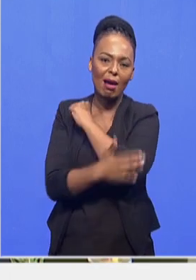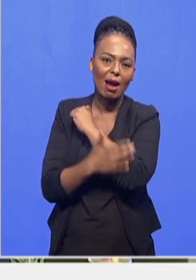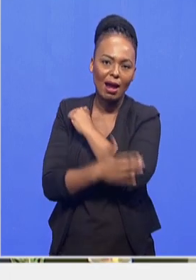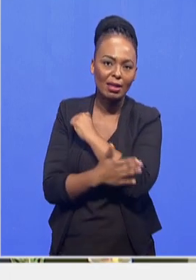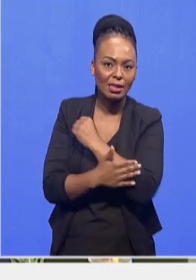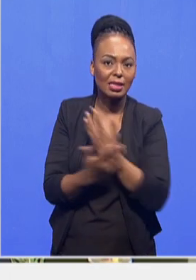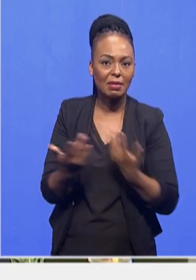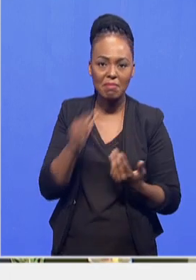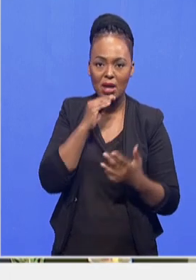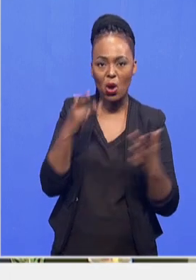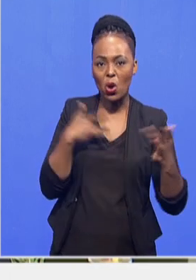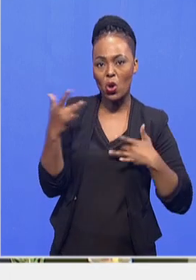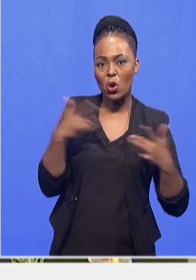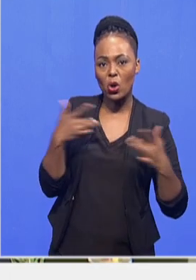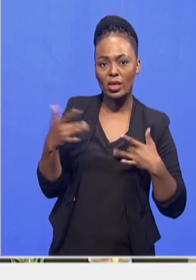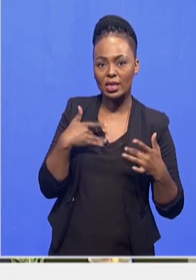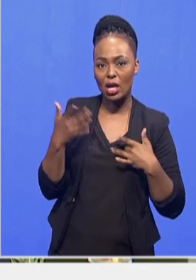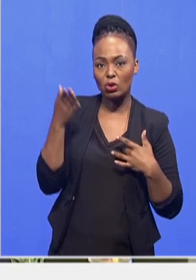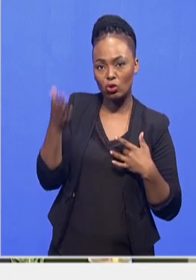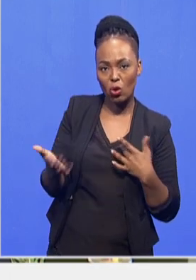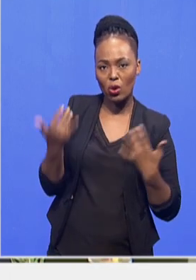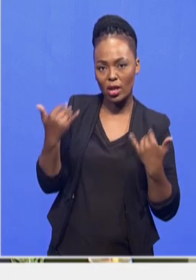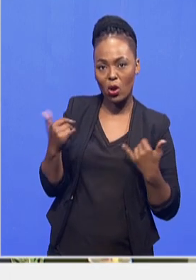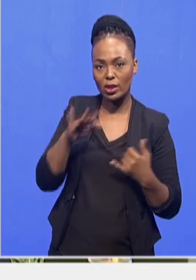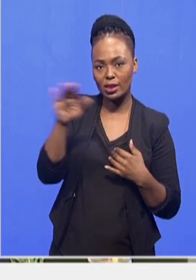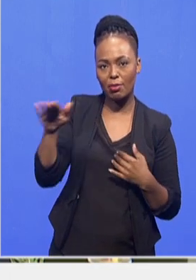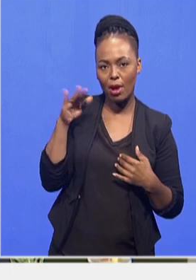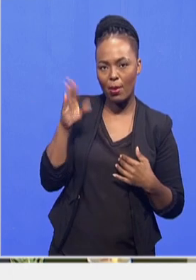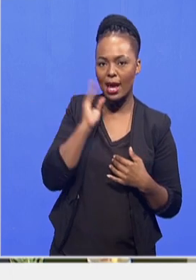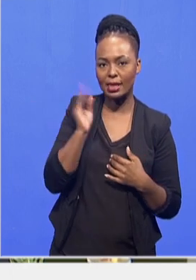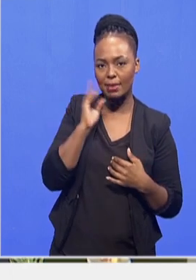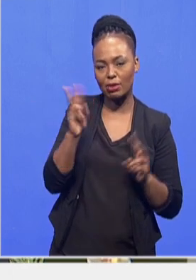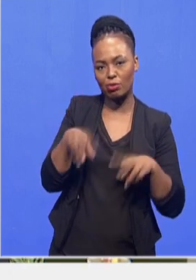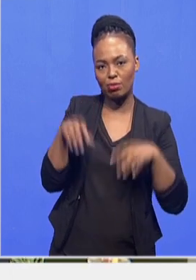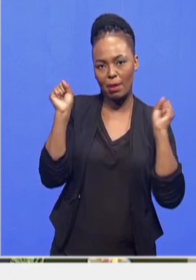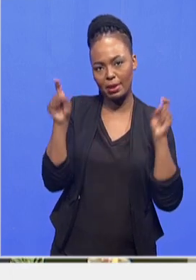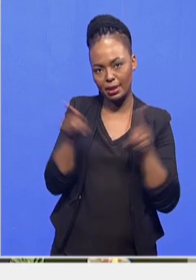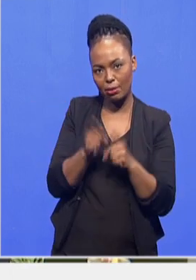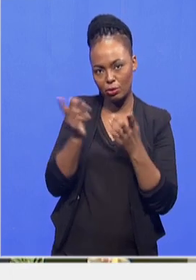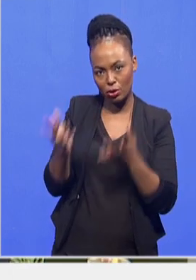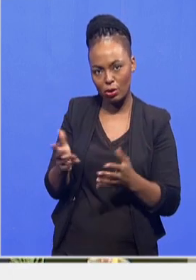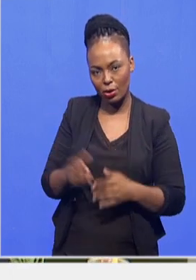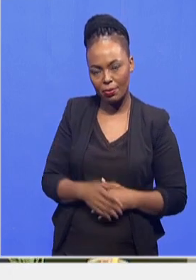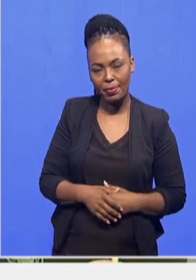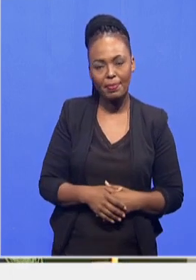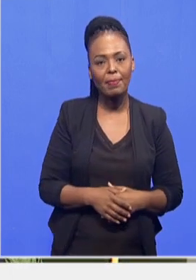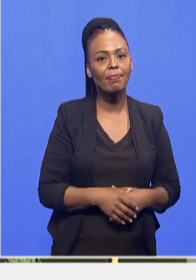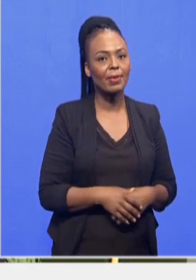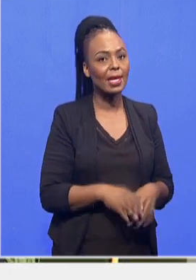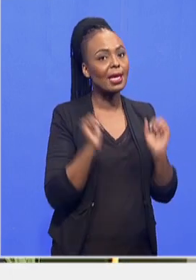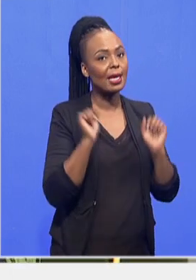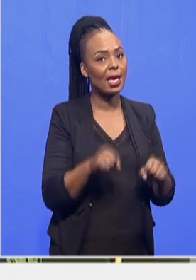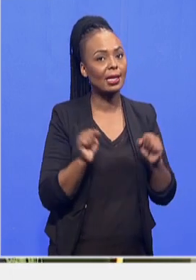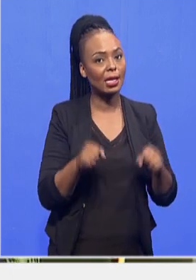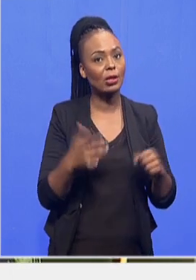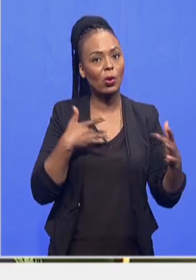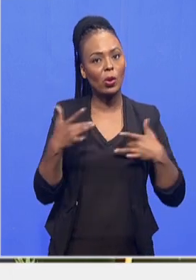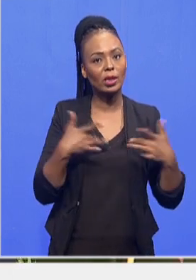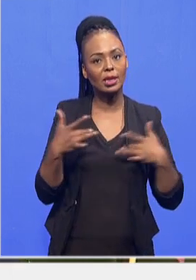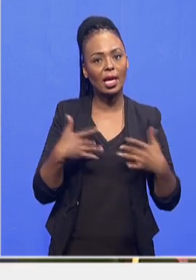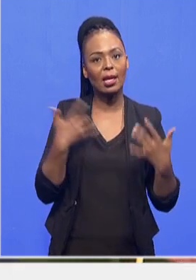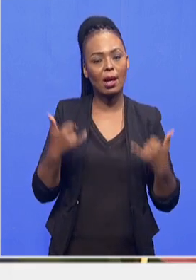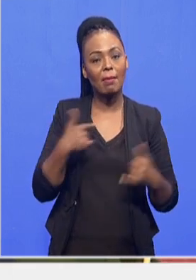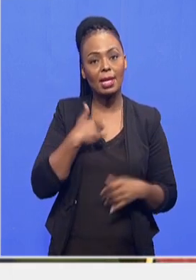is a concern also in Zimbabwe, looking at the fact that you're experiencing load shedding as we speak? Yes, it's a concern, and I'm glad to say